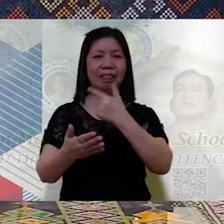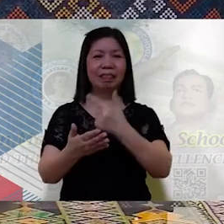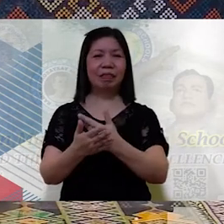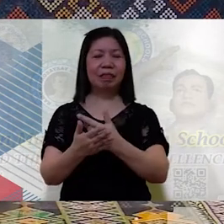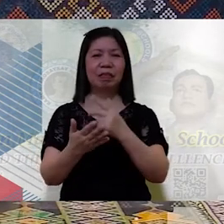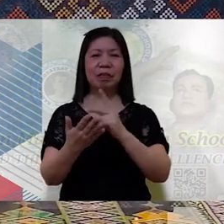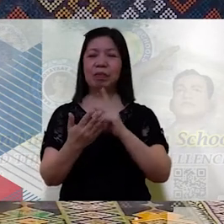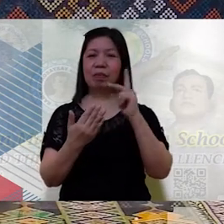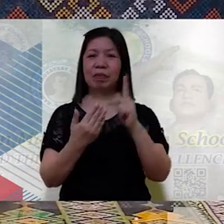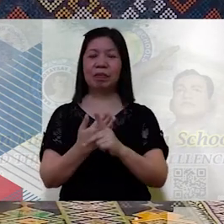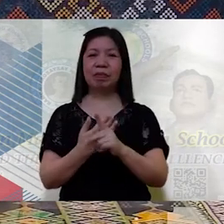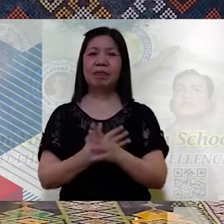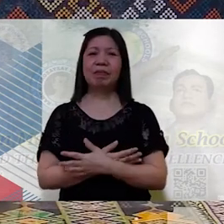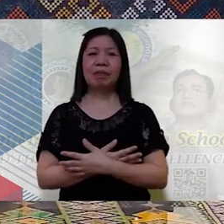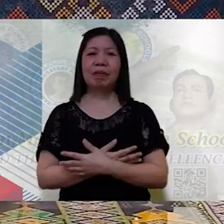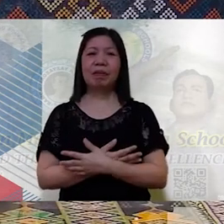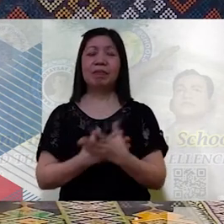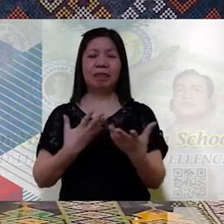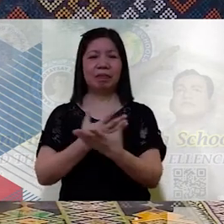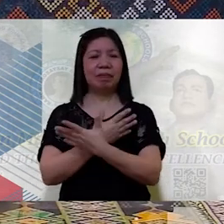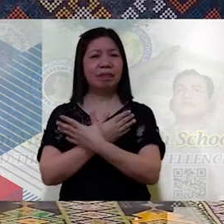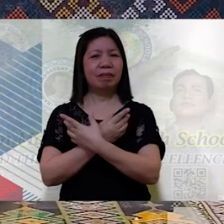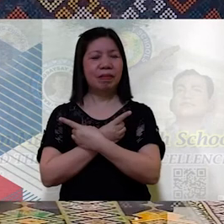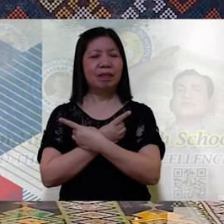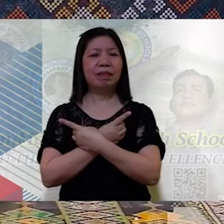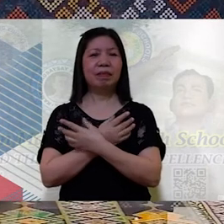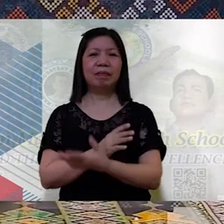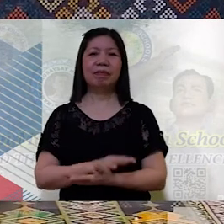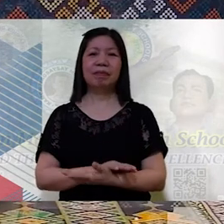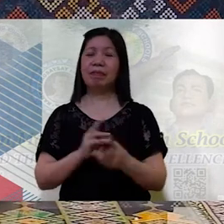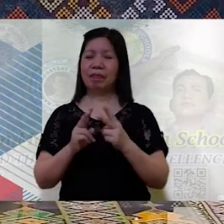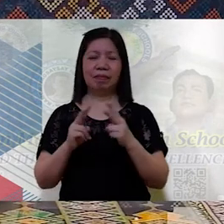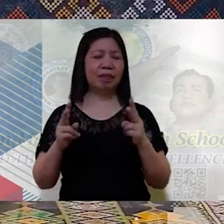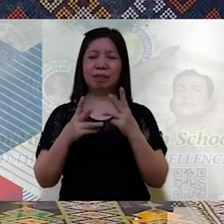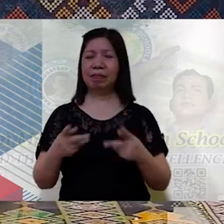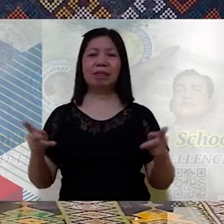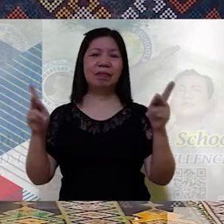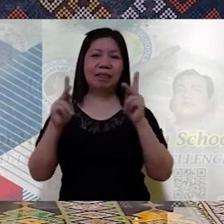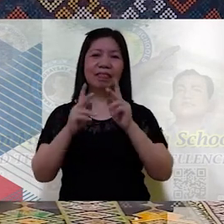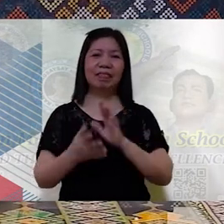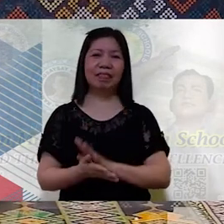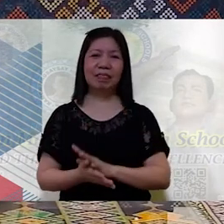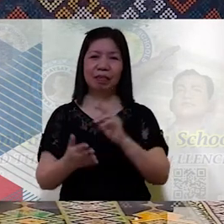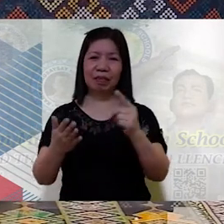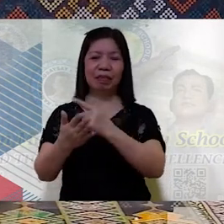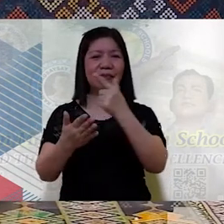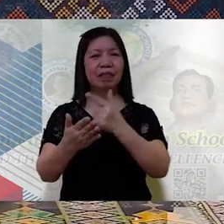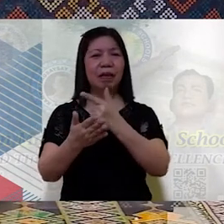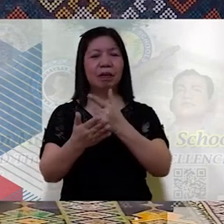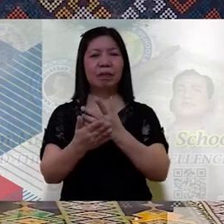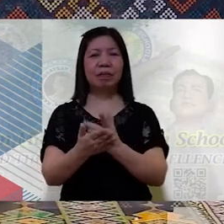graduation ceremonies for our beloved and very precious